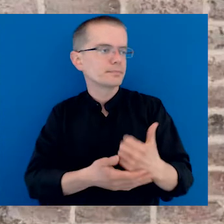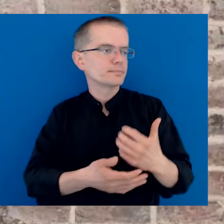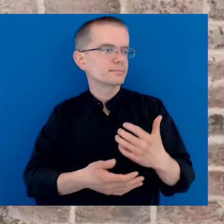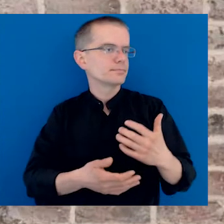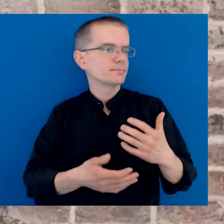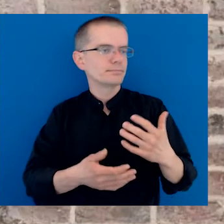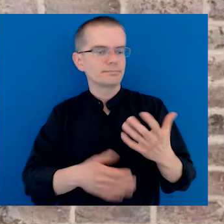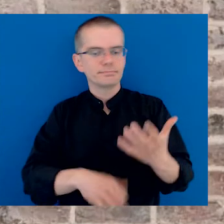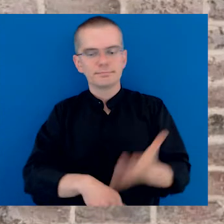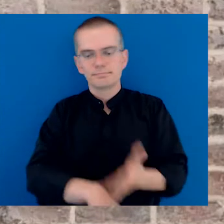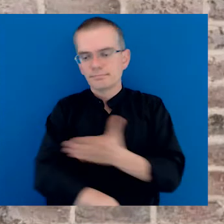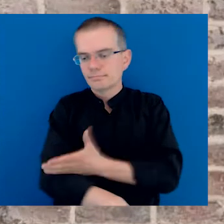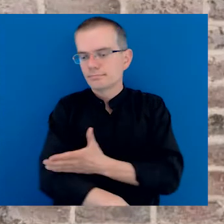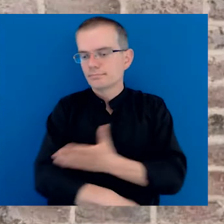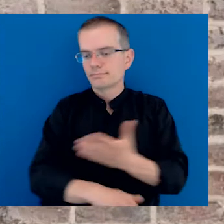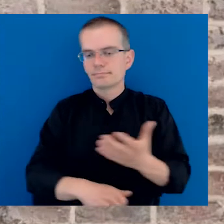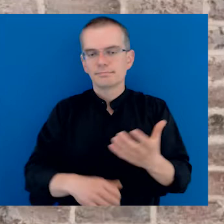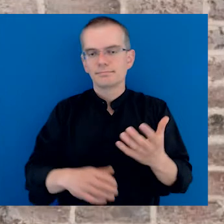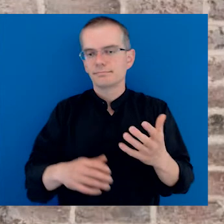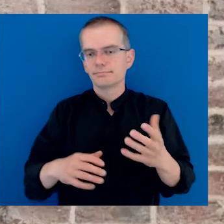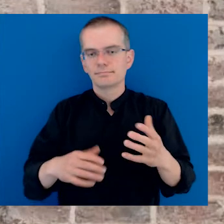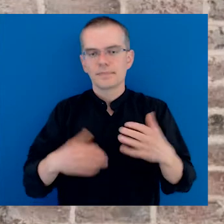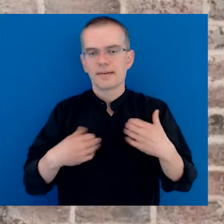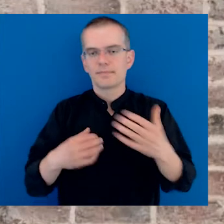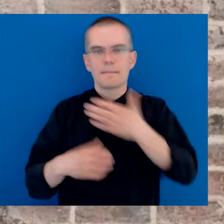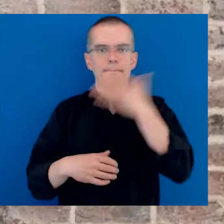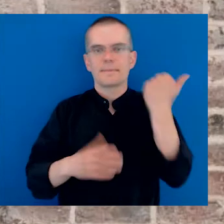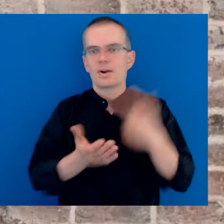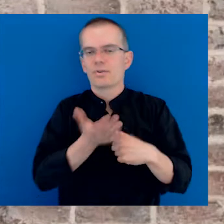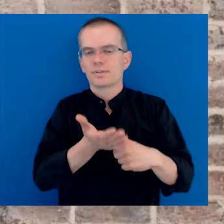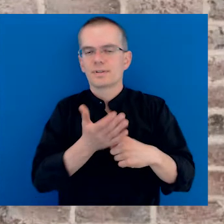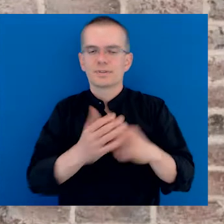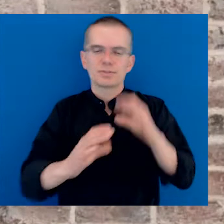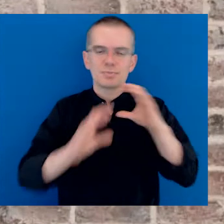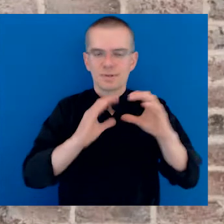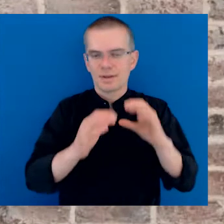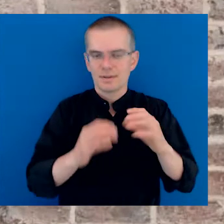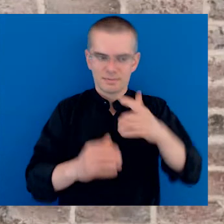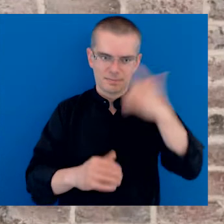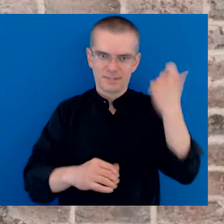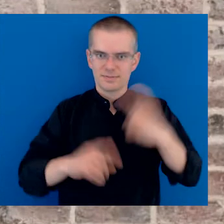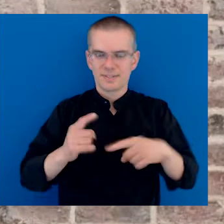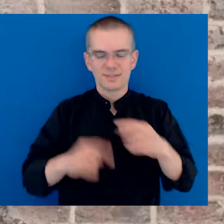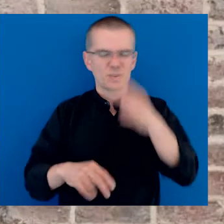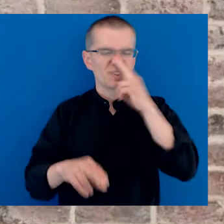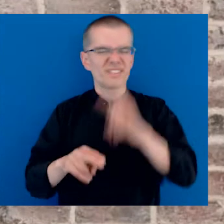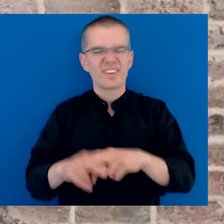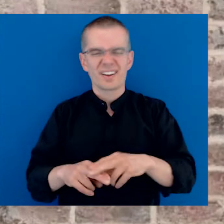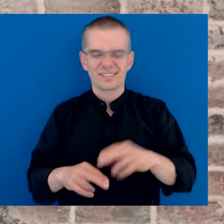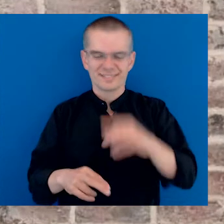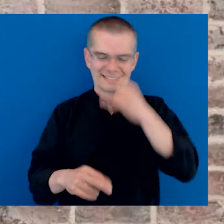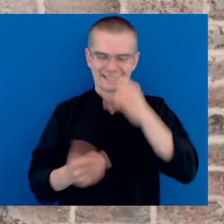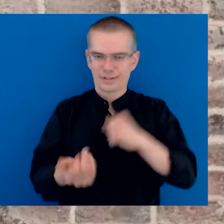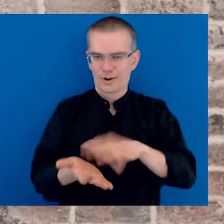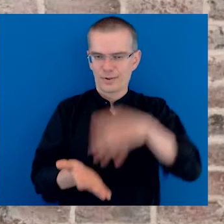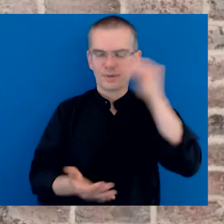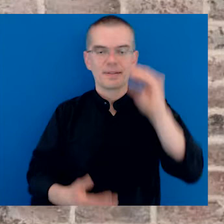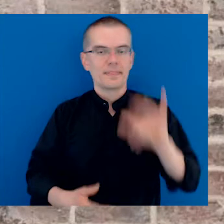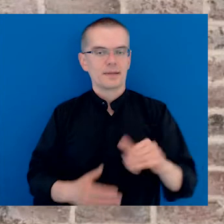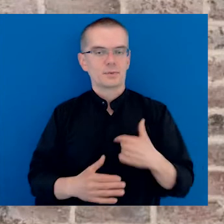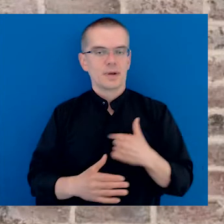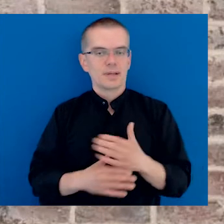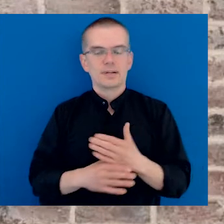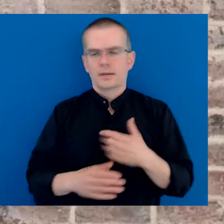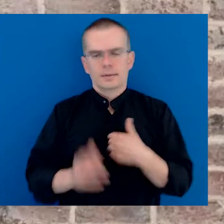the conversation with these signs. And these are a really fun thing for kids to learn. And that's another thing I always like to